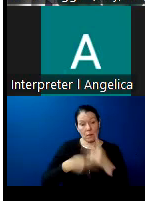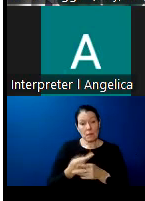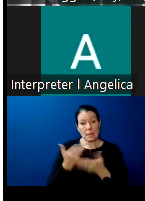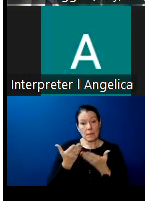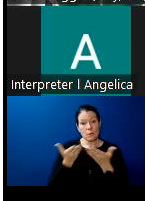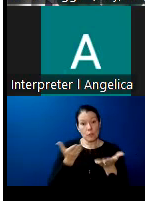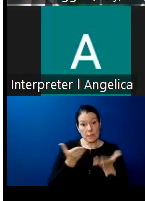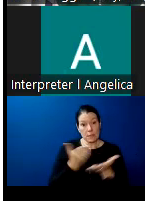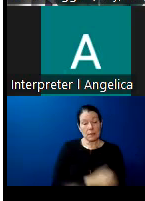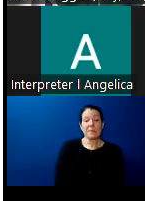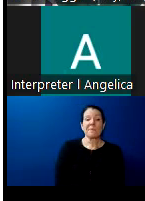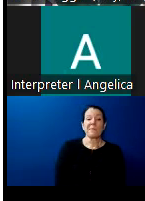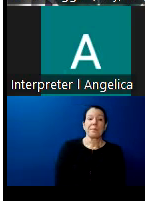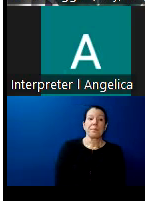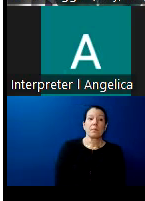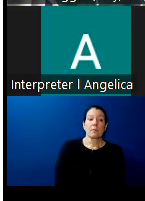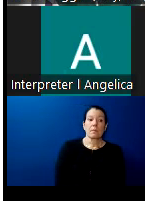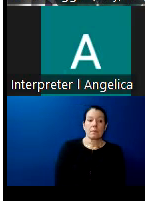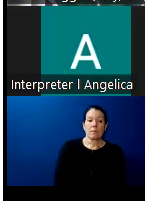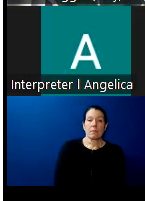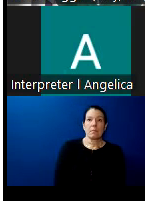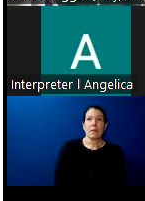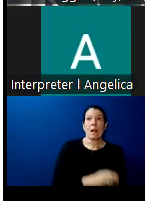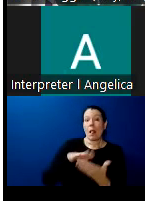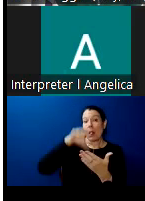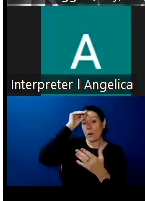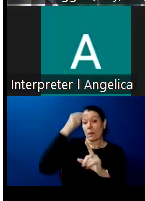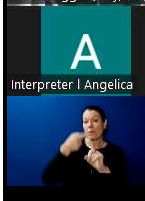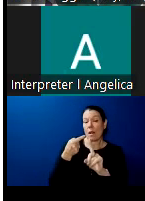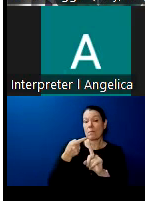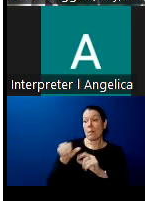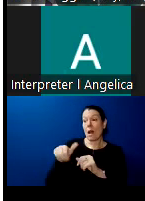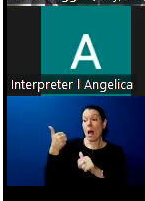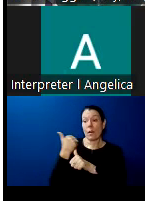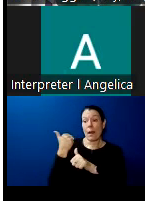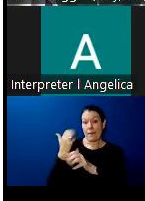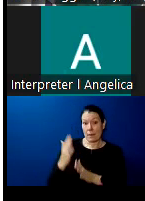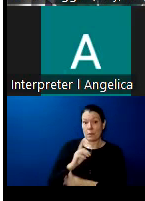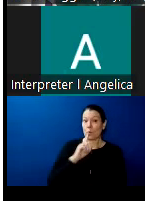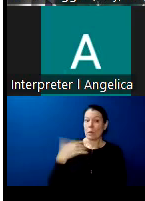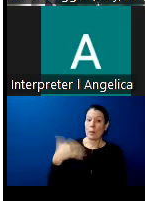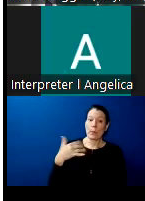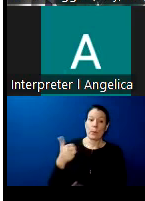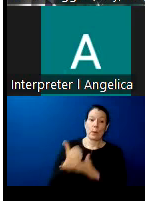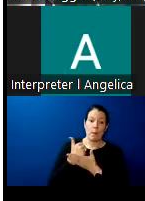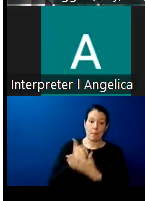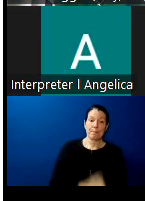services? Taking advantage of learning from fellow advocates is something that I found extremely